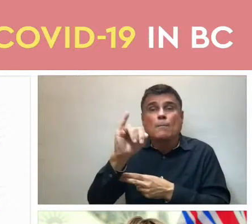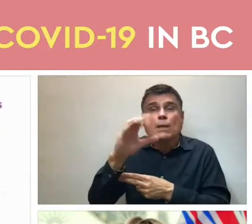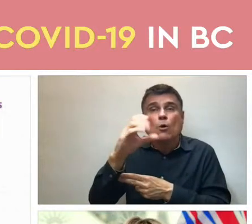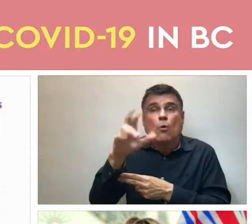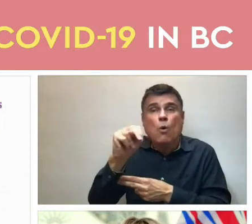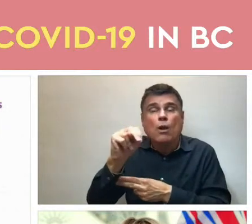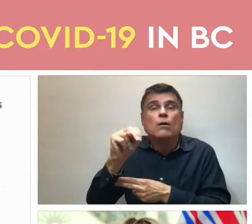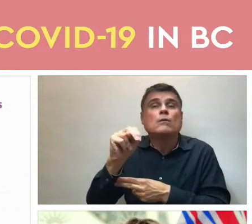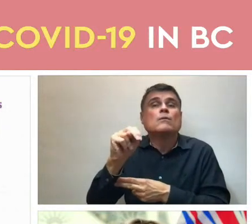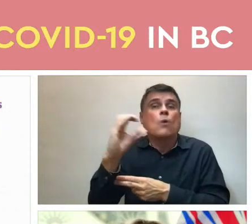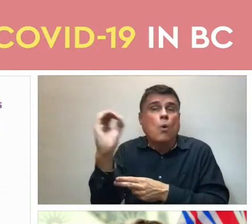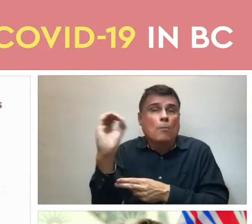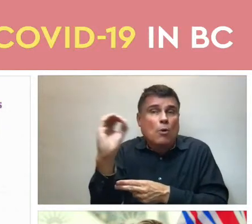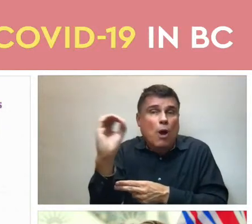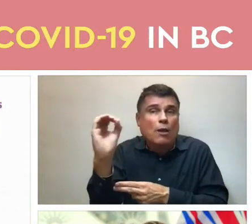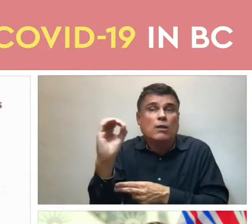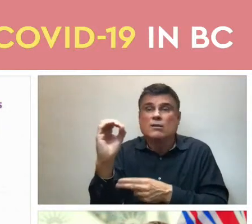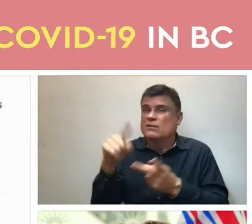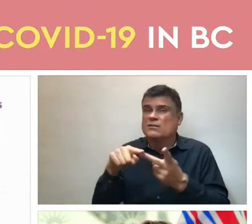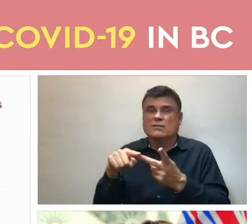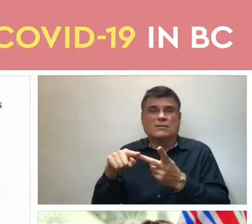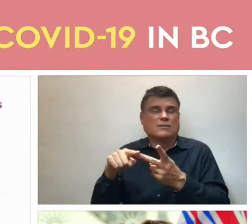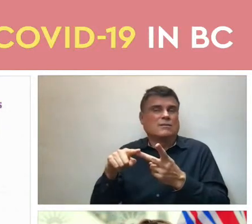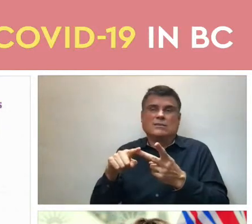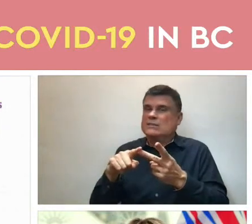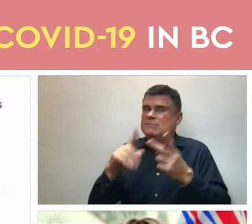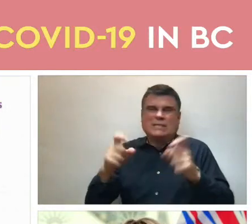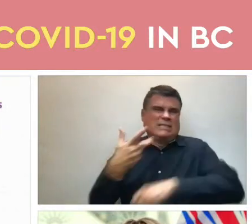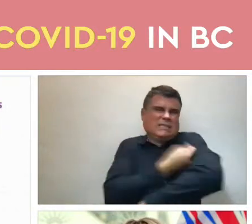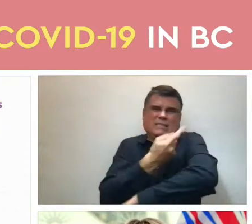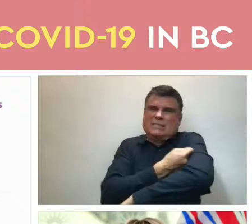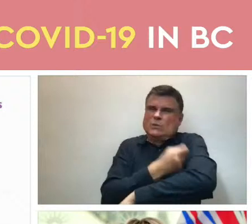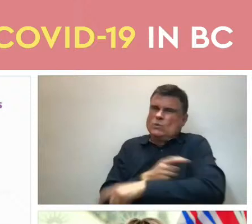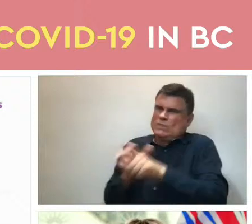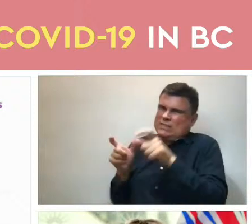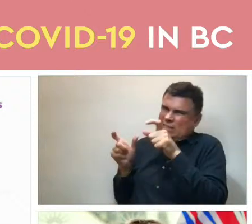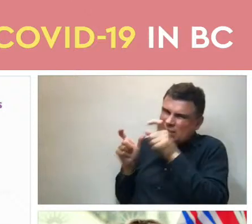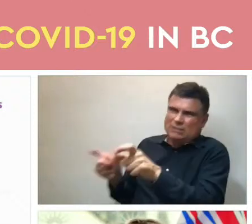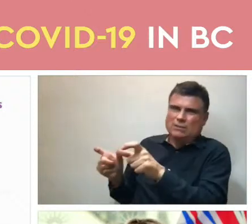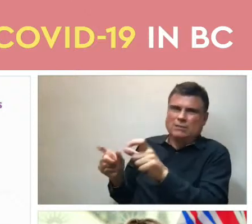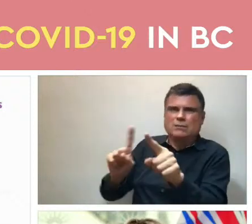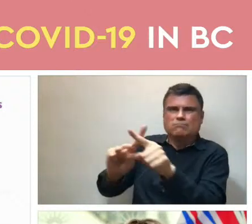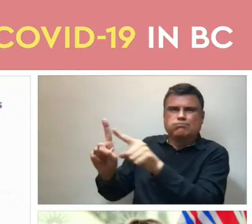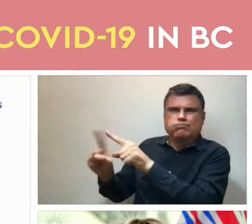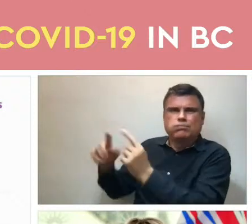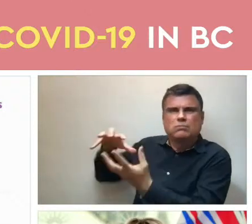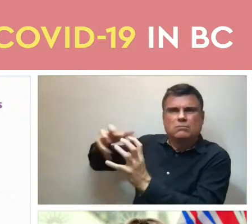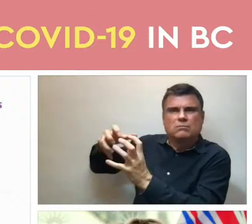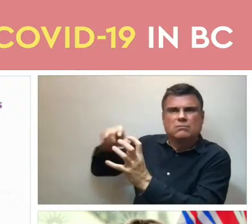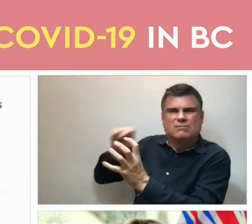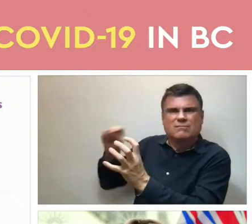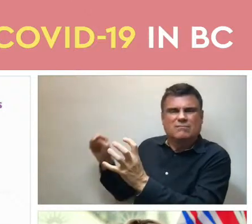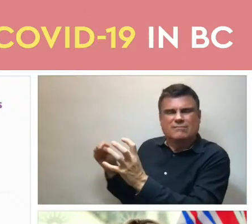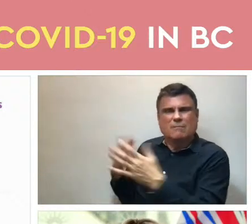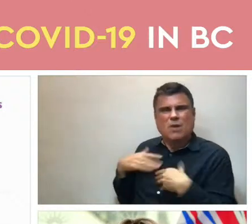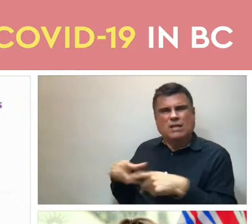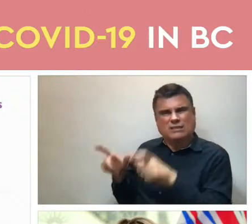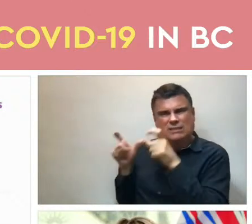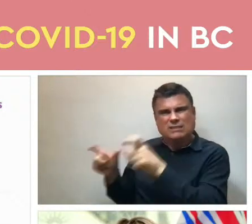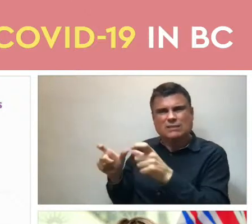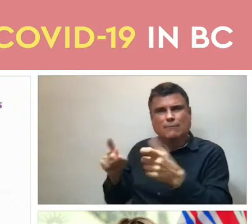no more time like now that this is important. It's important as we head into